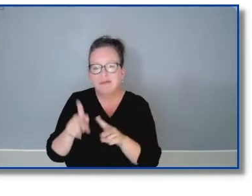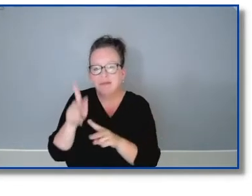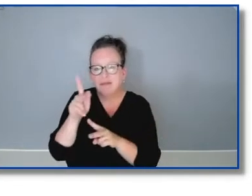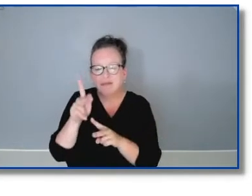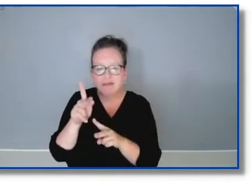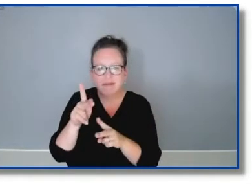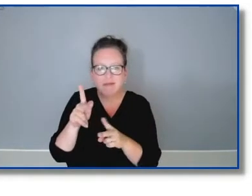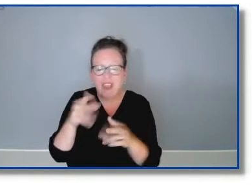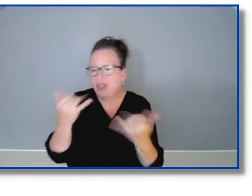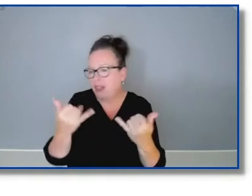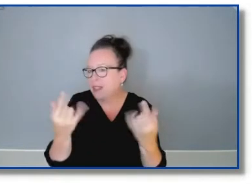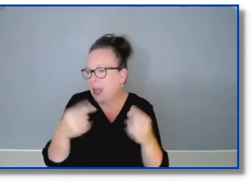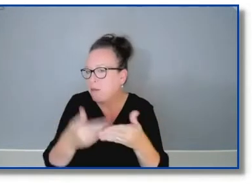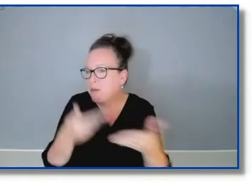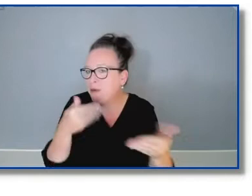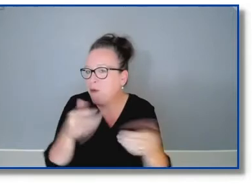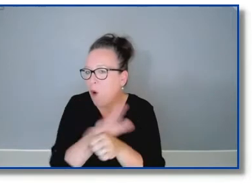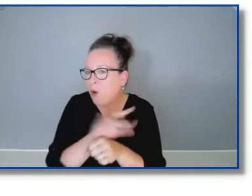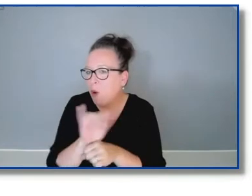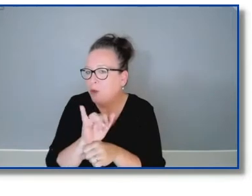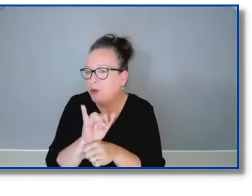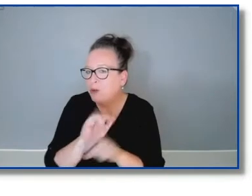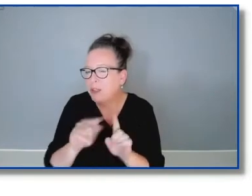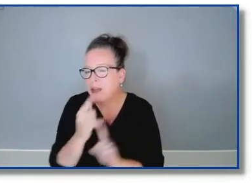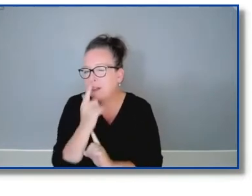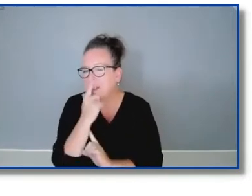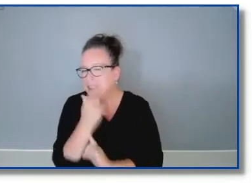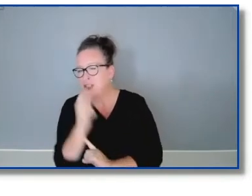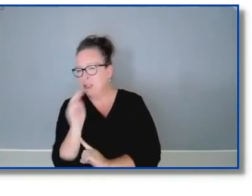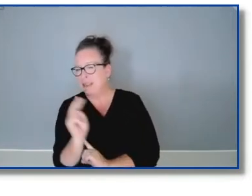years before. Now it kind of gains a different meaning.